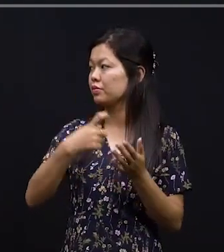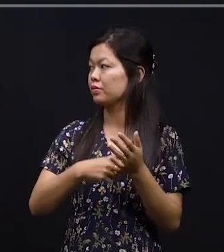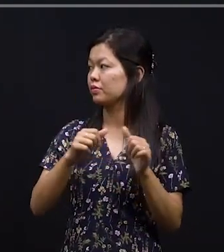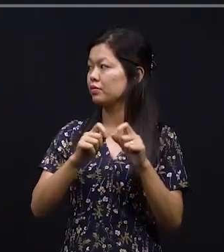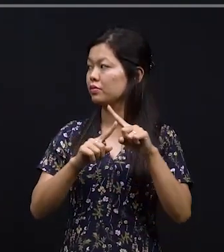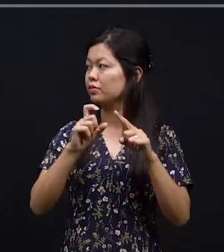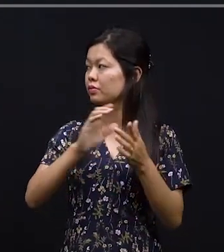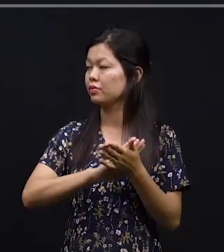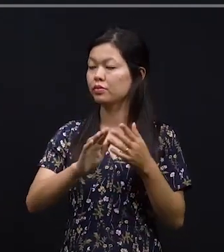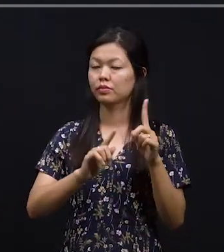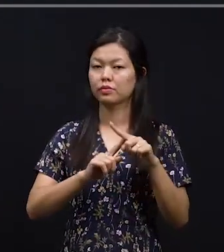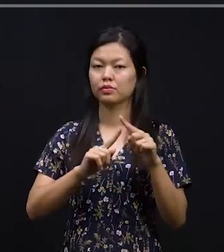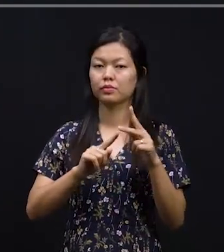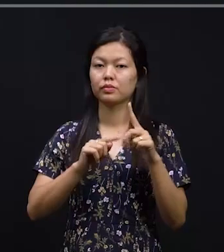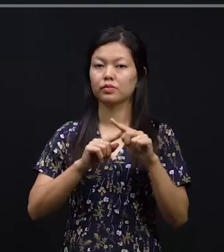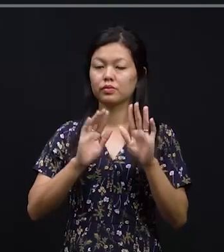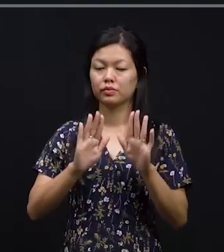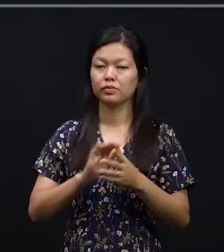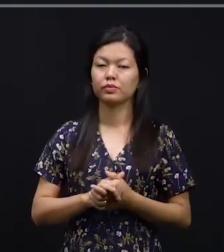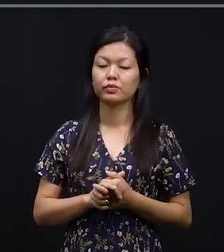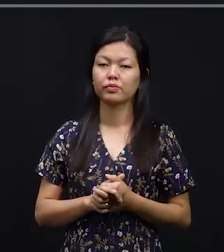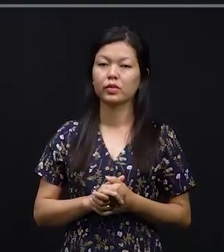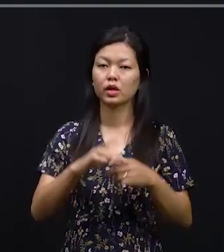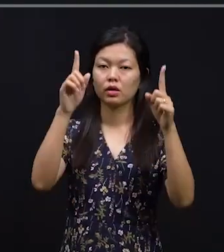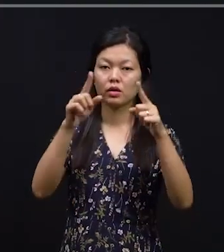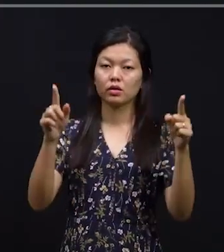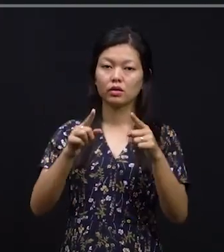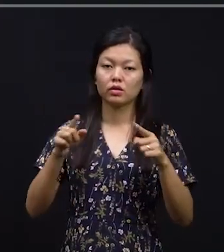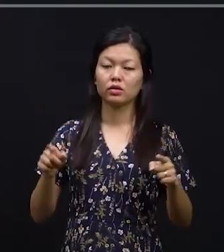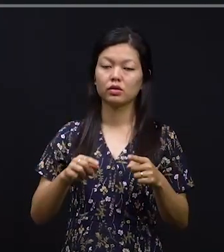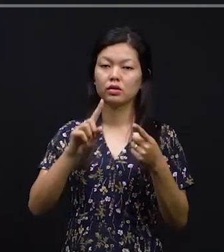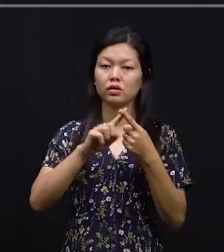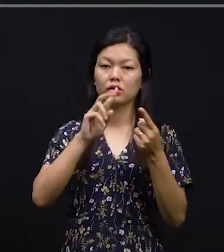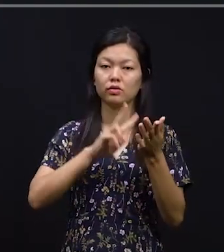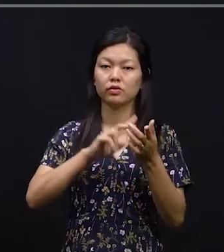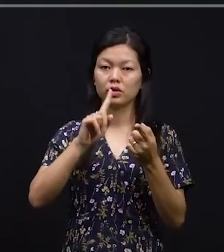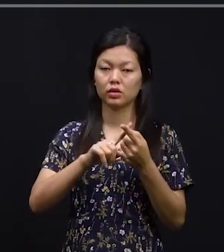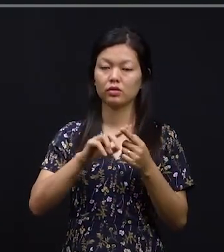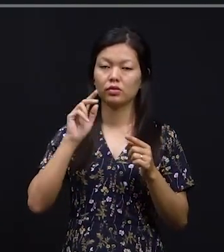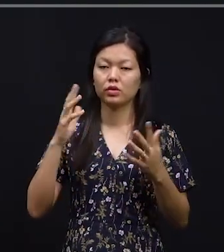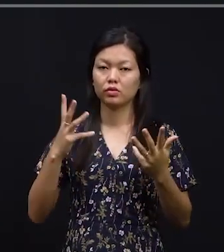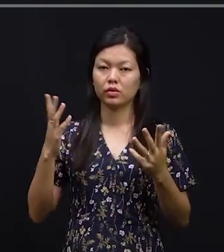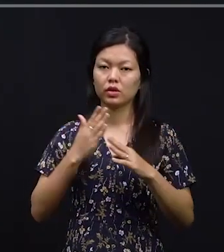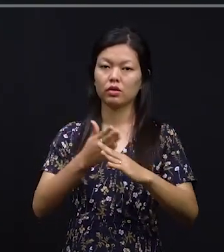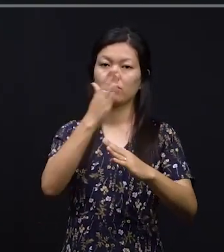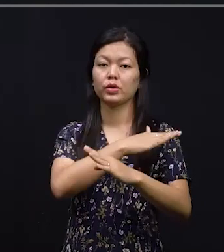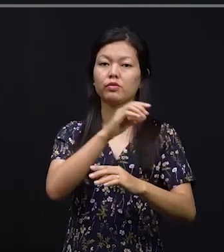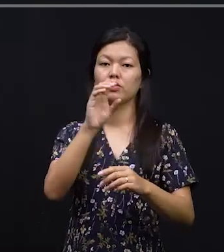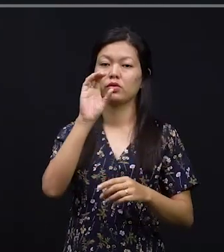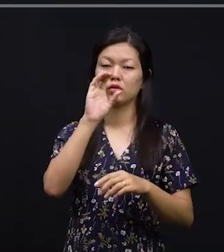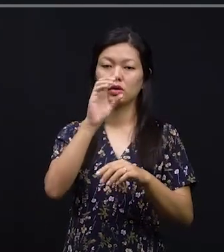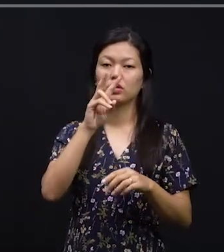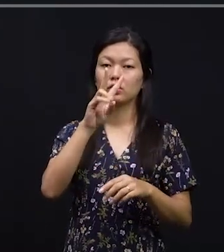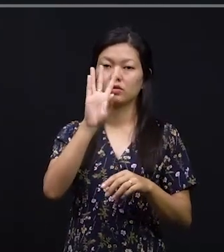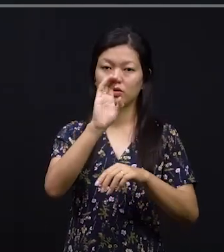know what is Christmas Eve? The evening before Christmas or the night before that will be considered as Christmas Eve, and it will start at